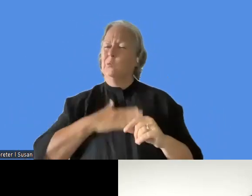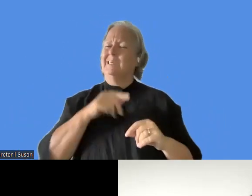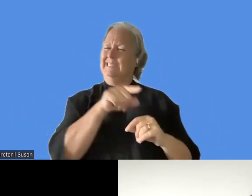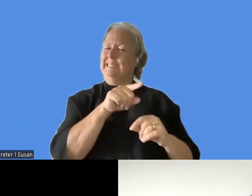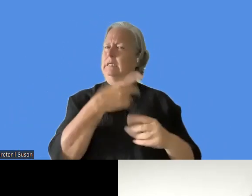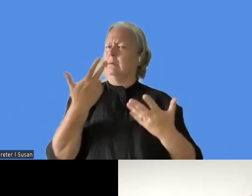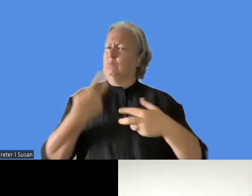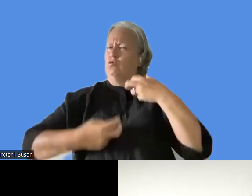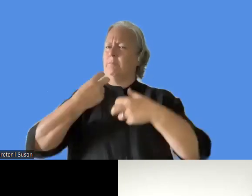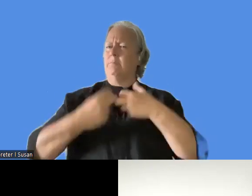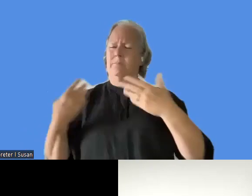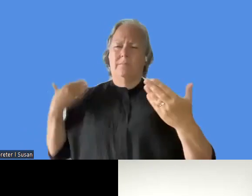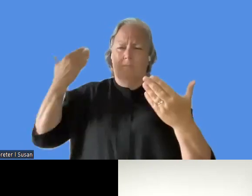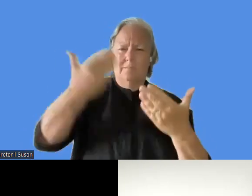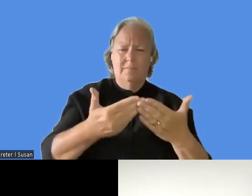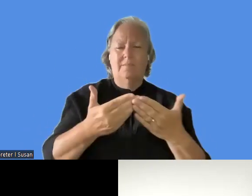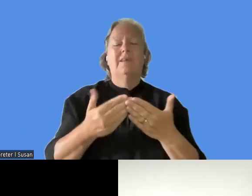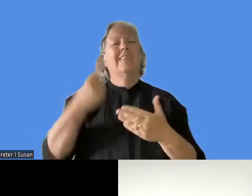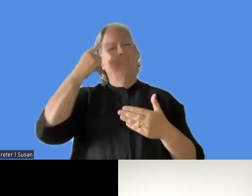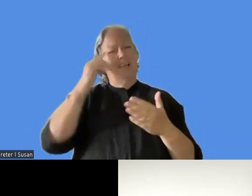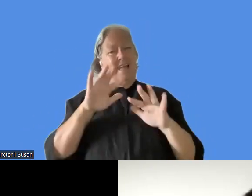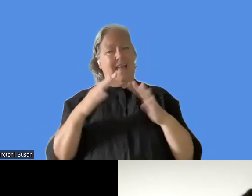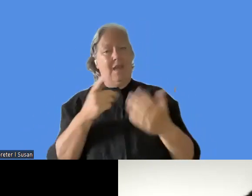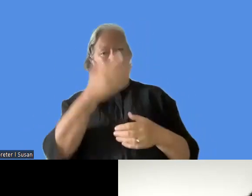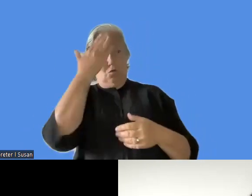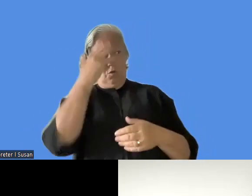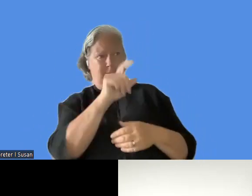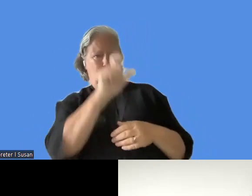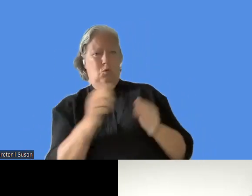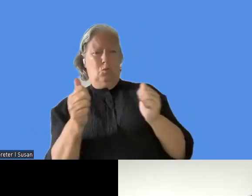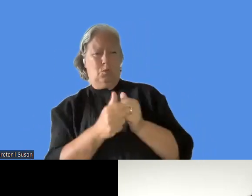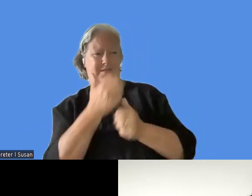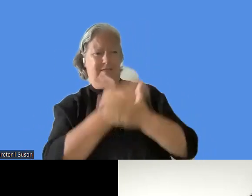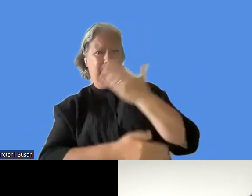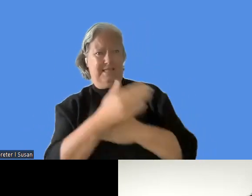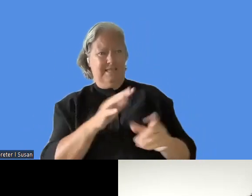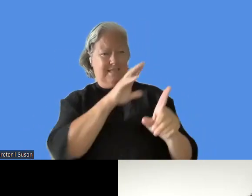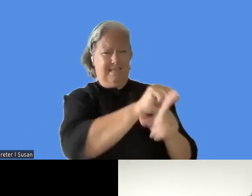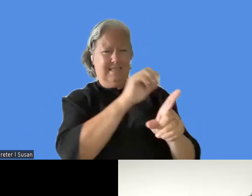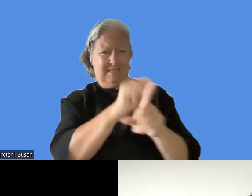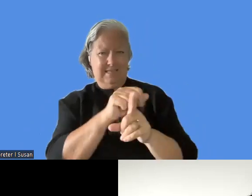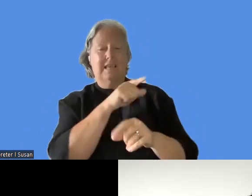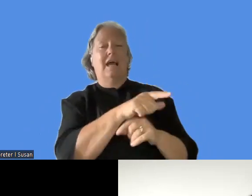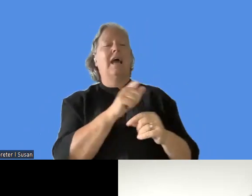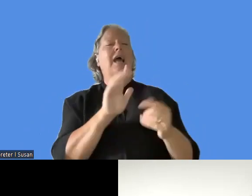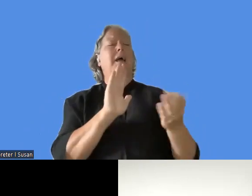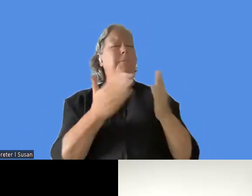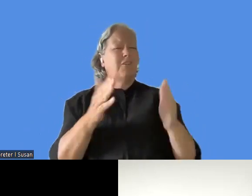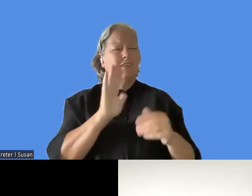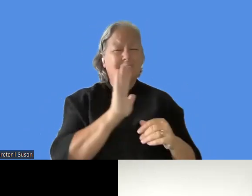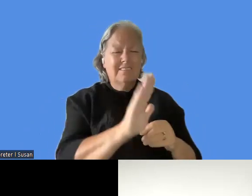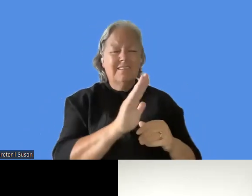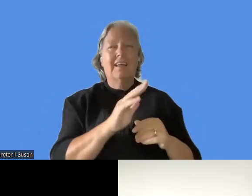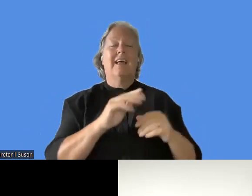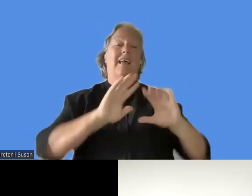eased and narrowed. But how to identify a person with disability and ensure the comparability of standards domestically and internationally, this